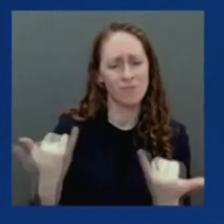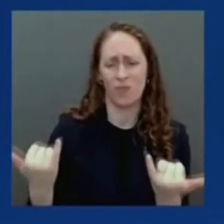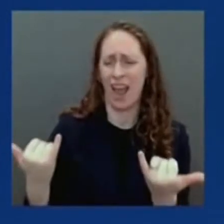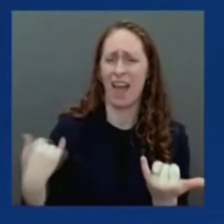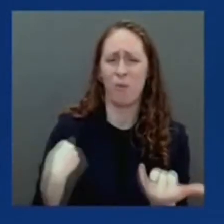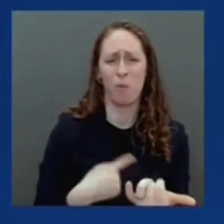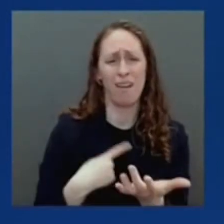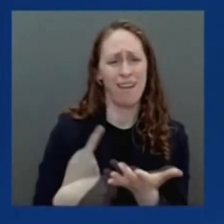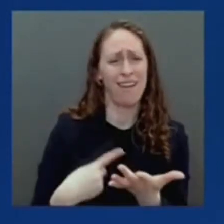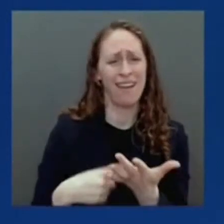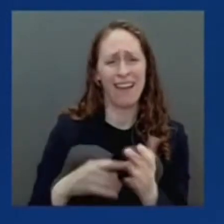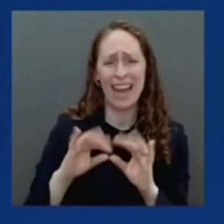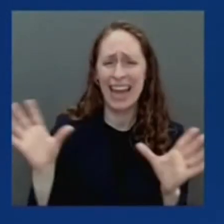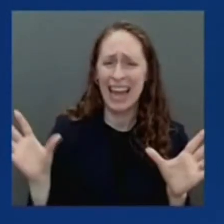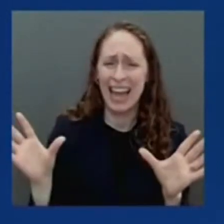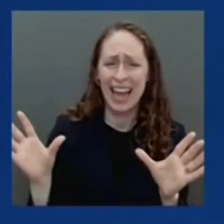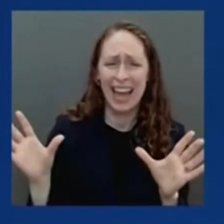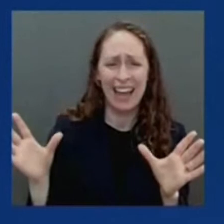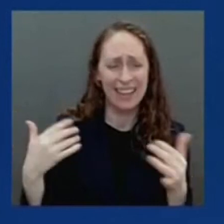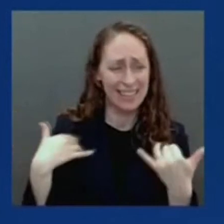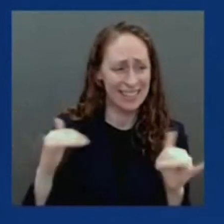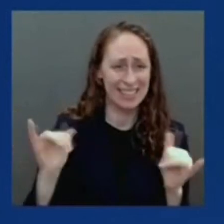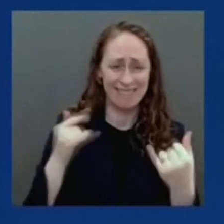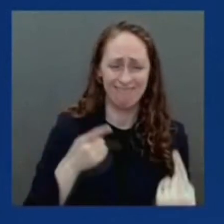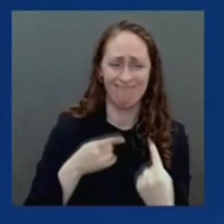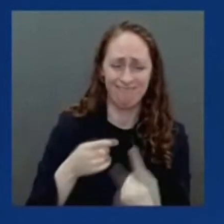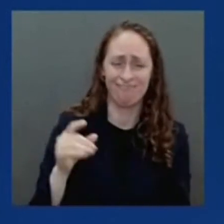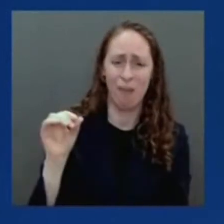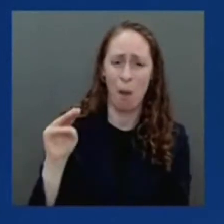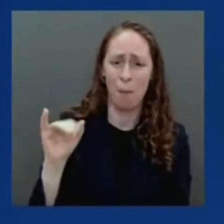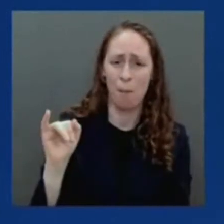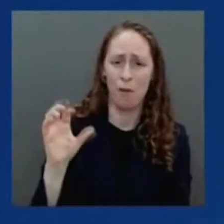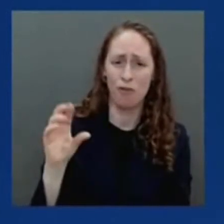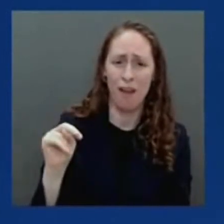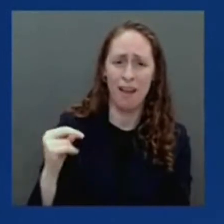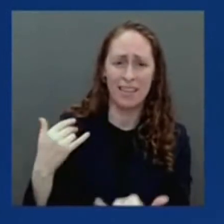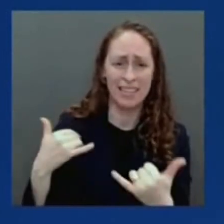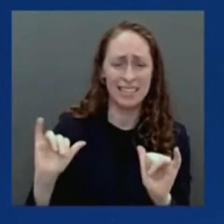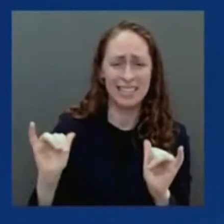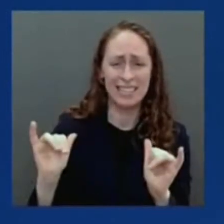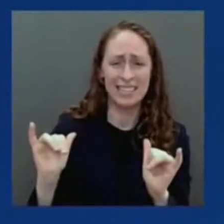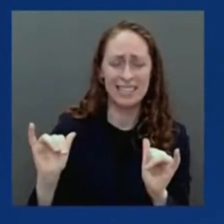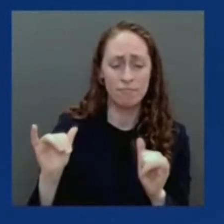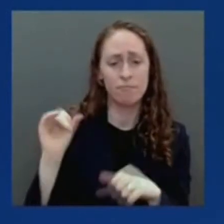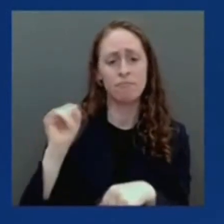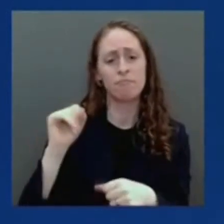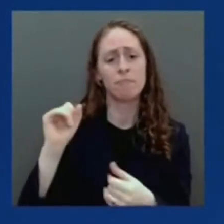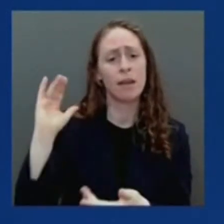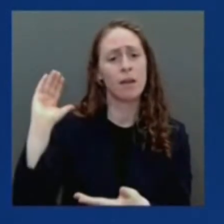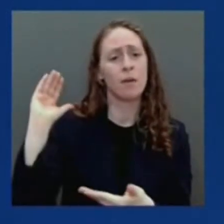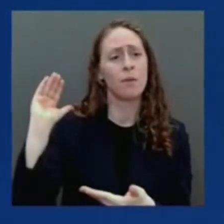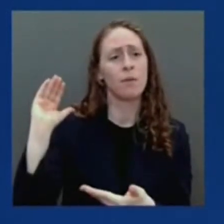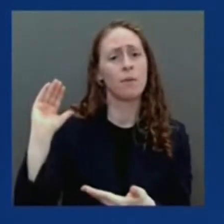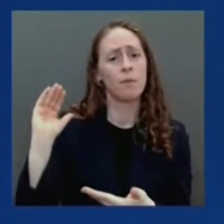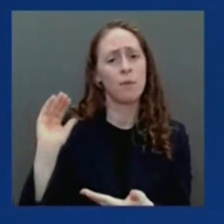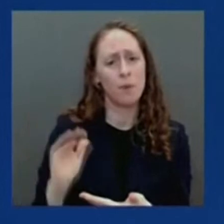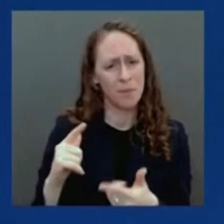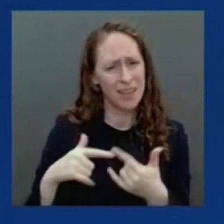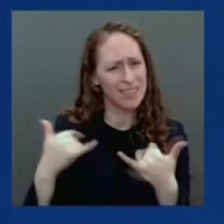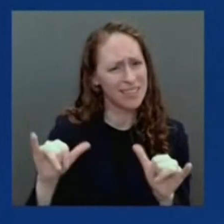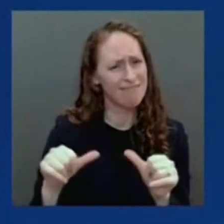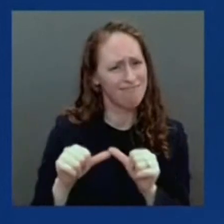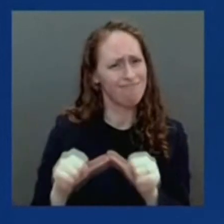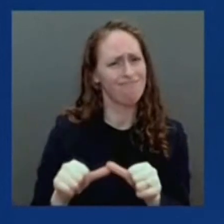Dr. Walensky pointed out, there's still a high level of hospitalization, largely driven, as the data shows, by